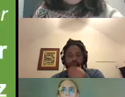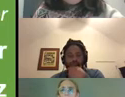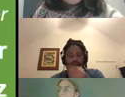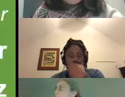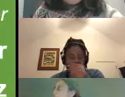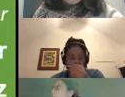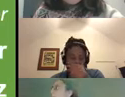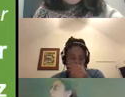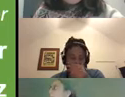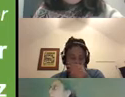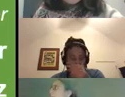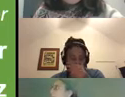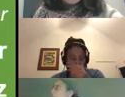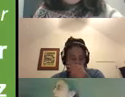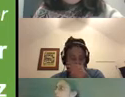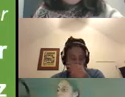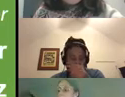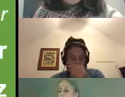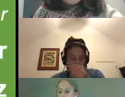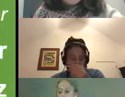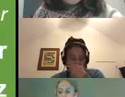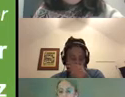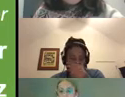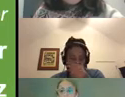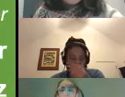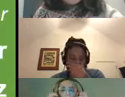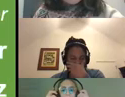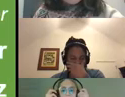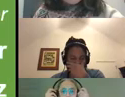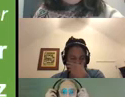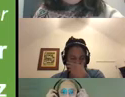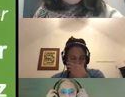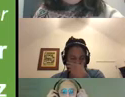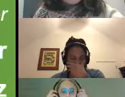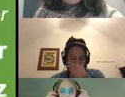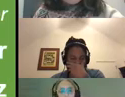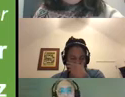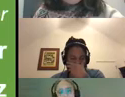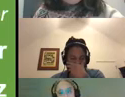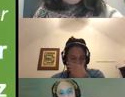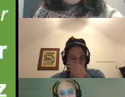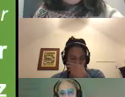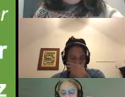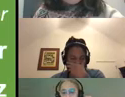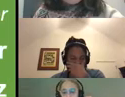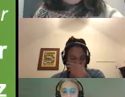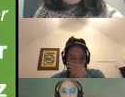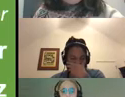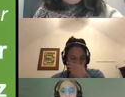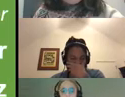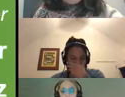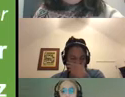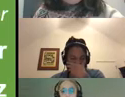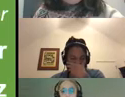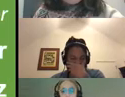Our formal name is Active Trans Alliance, but we call ourselves Active Trans. I want to welcome you to